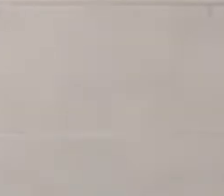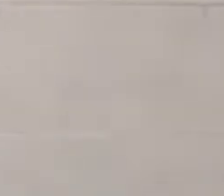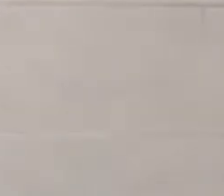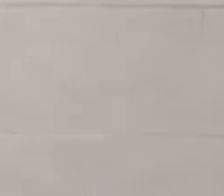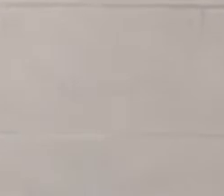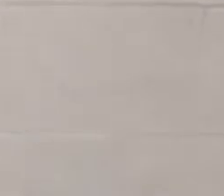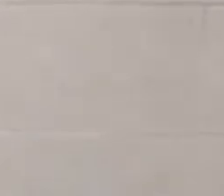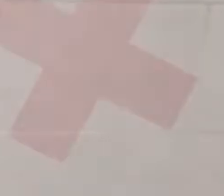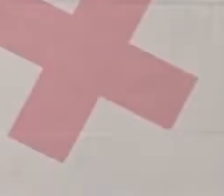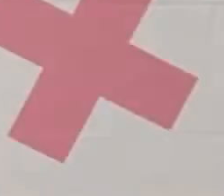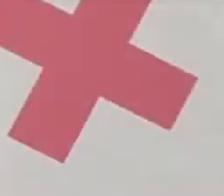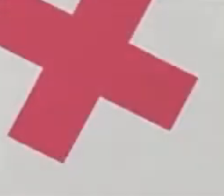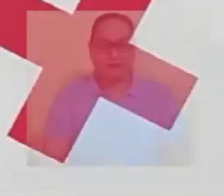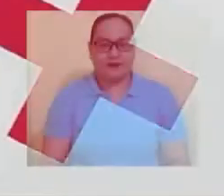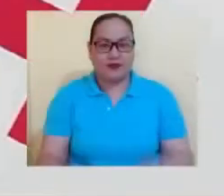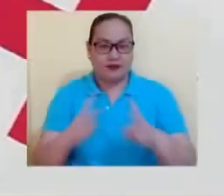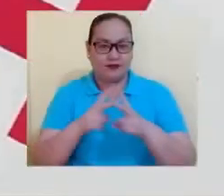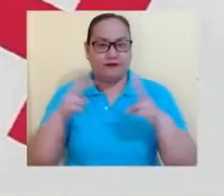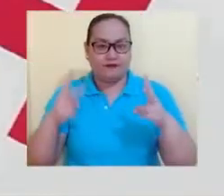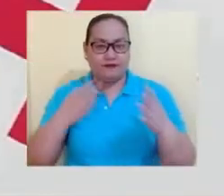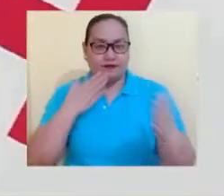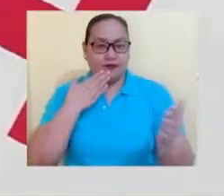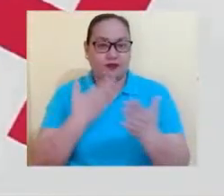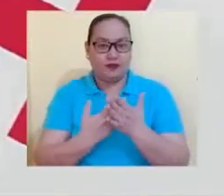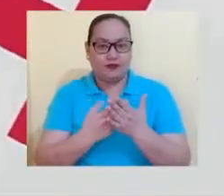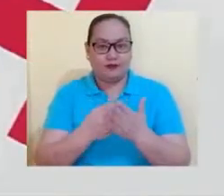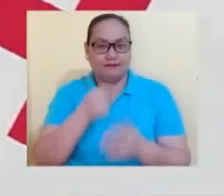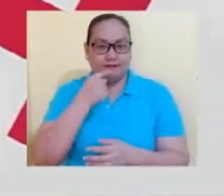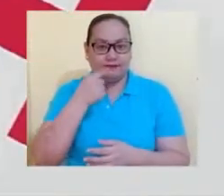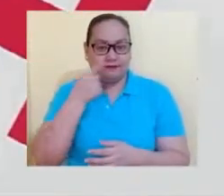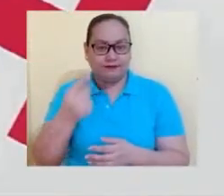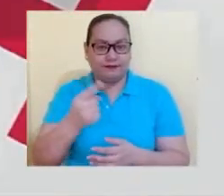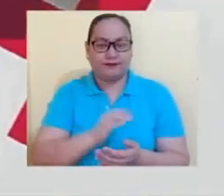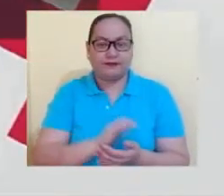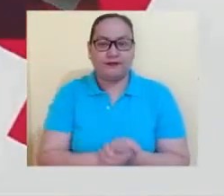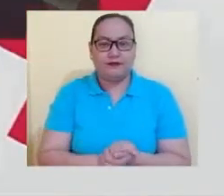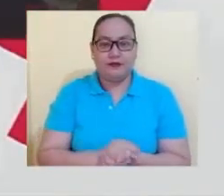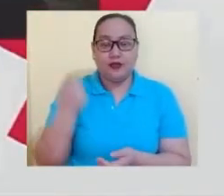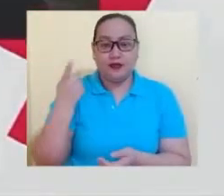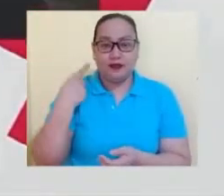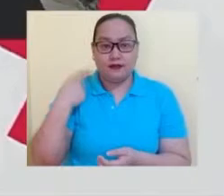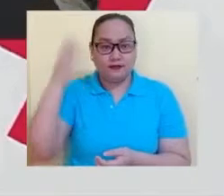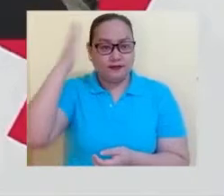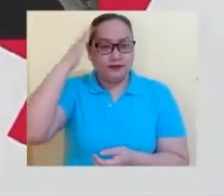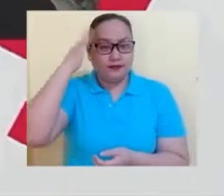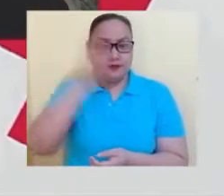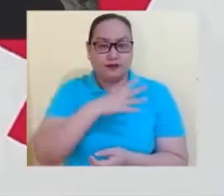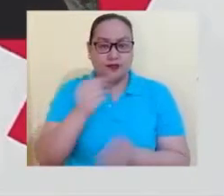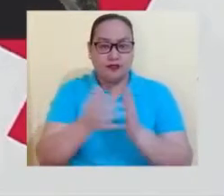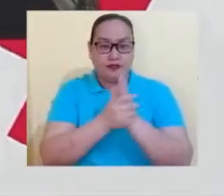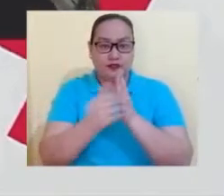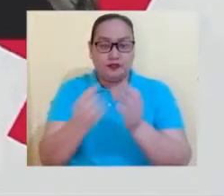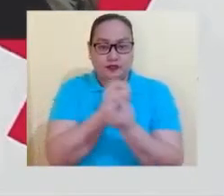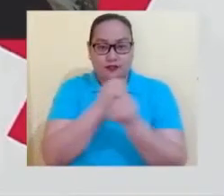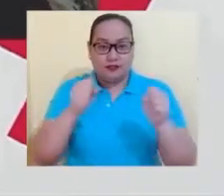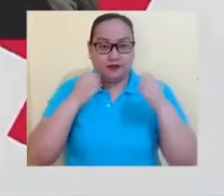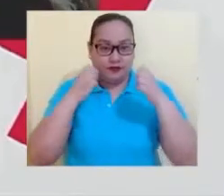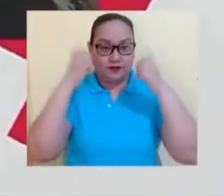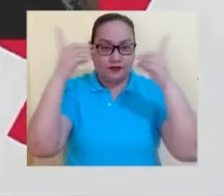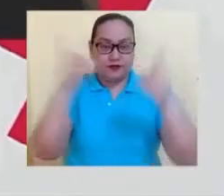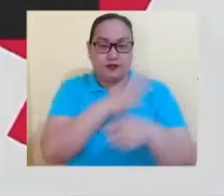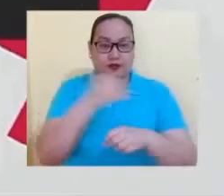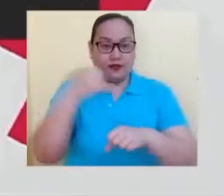skills to deal with them. Well said, Lourdes. Having knowledge and skills on